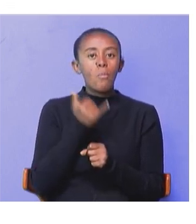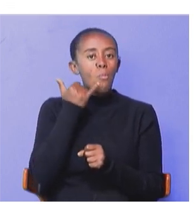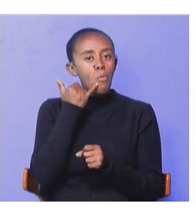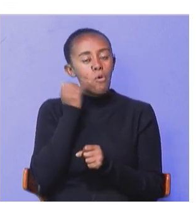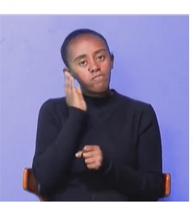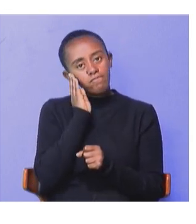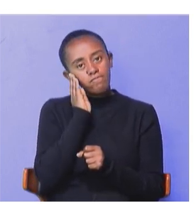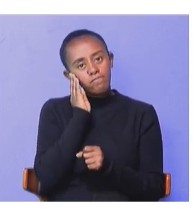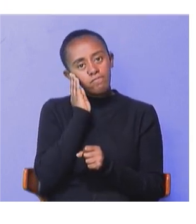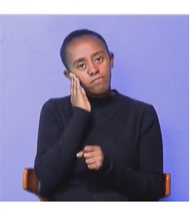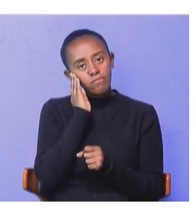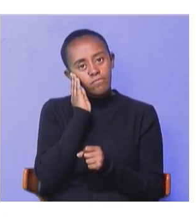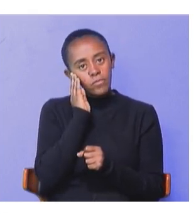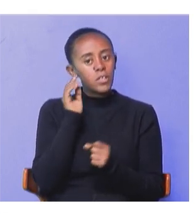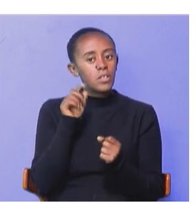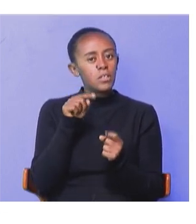mobile phones to school?